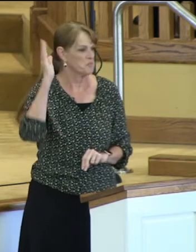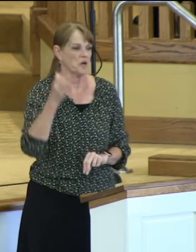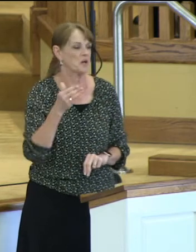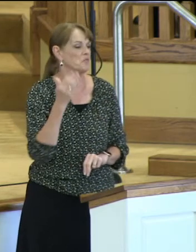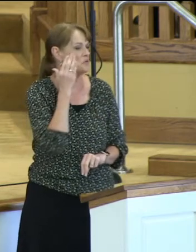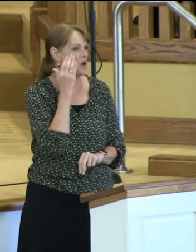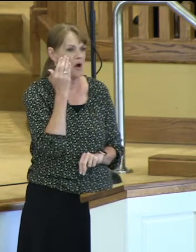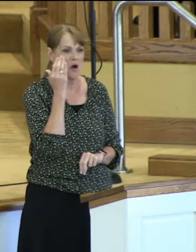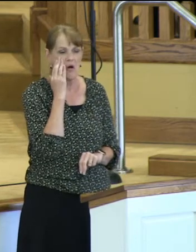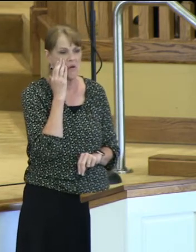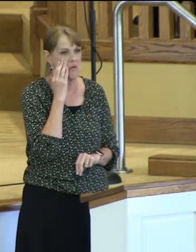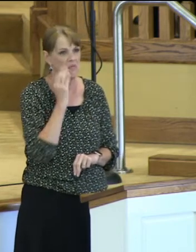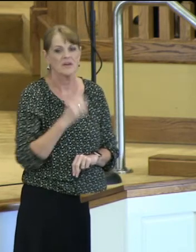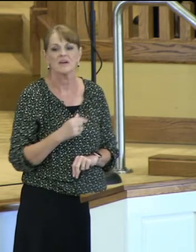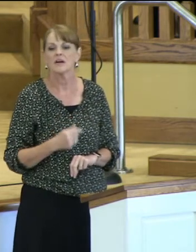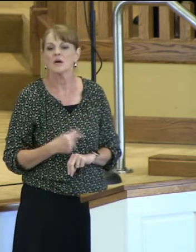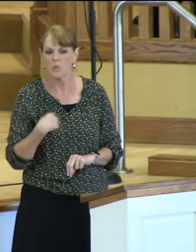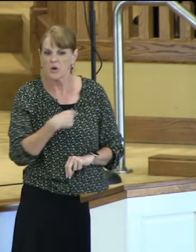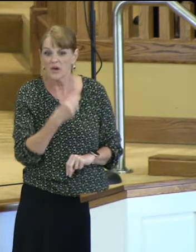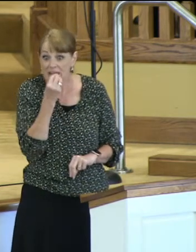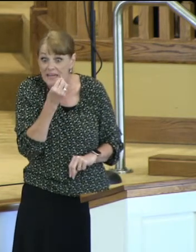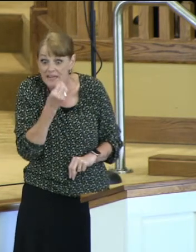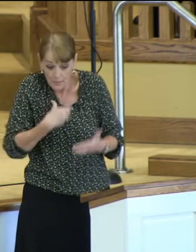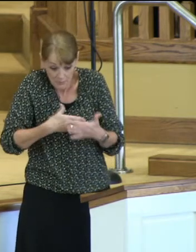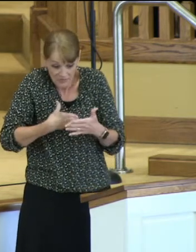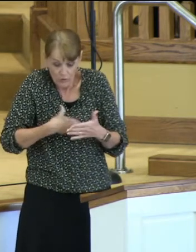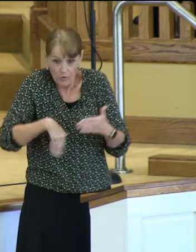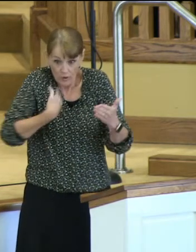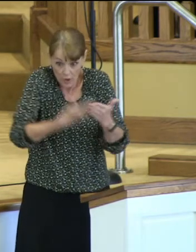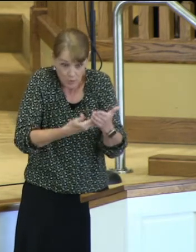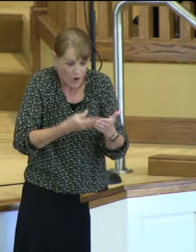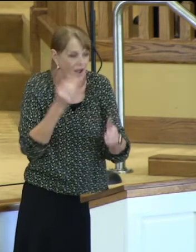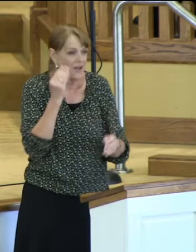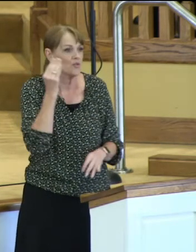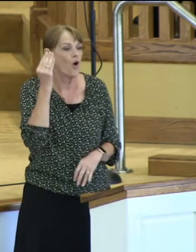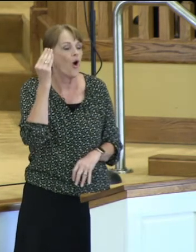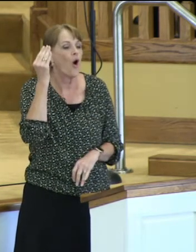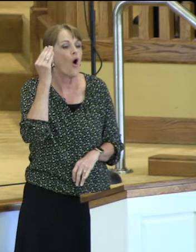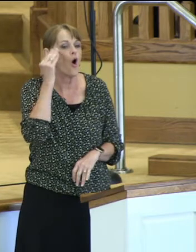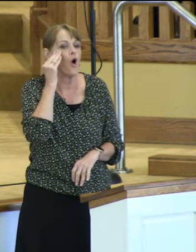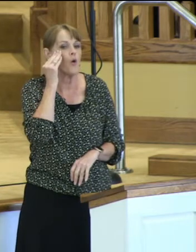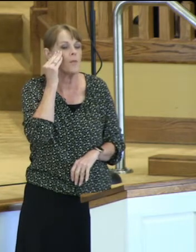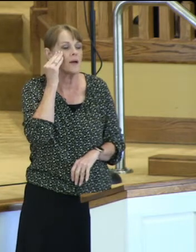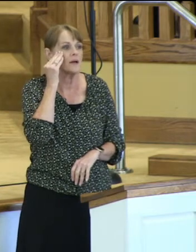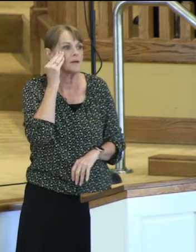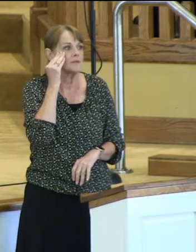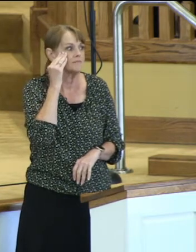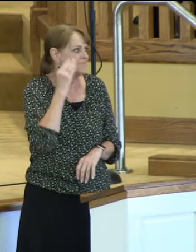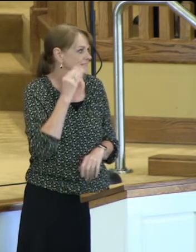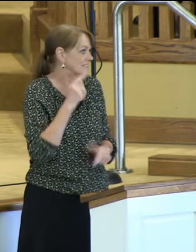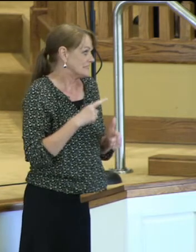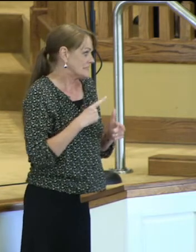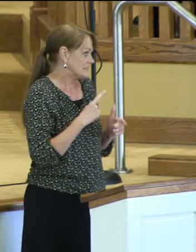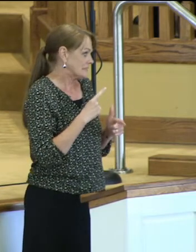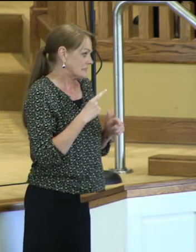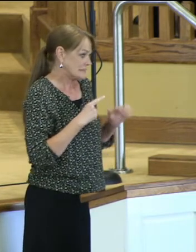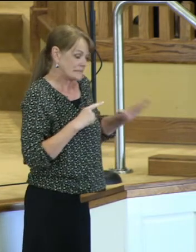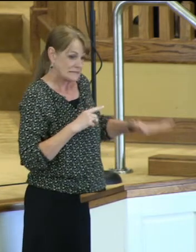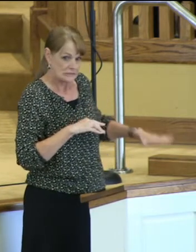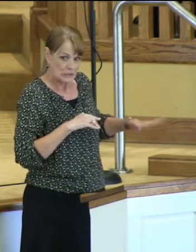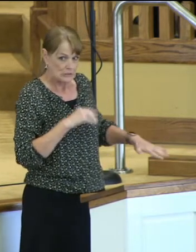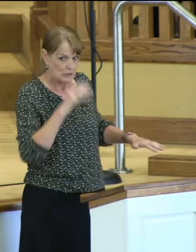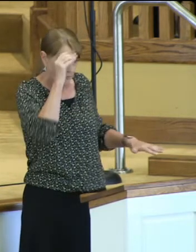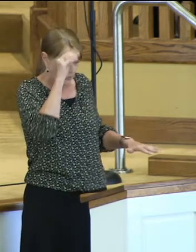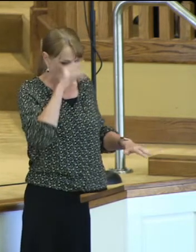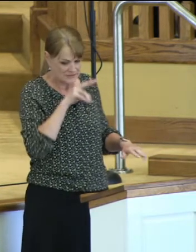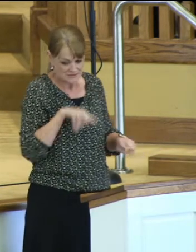know. We'll eat it all before we get back home." That little boy just